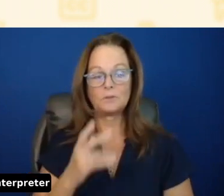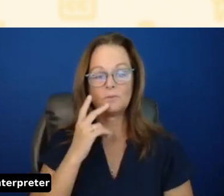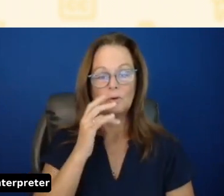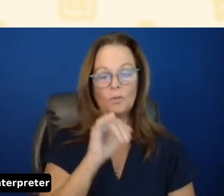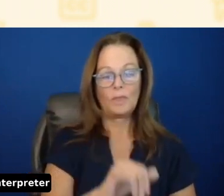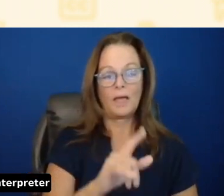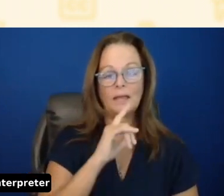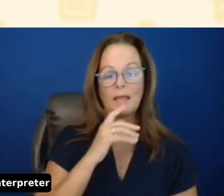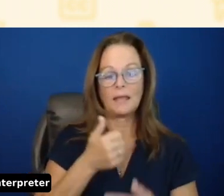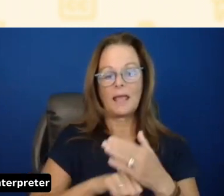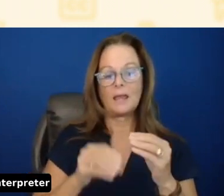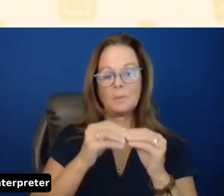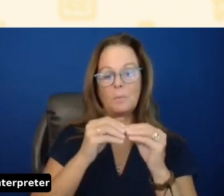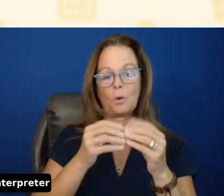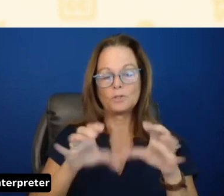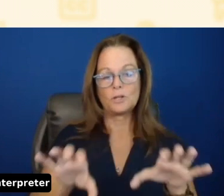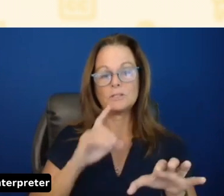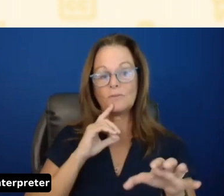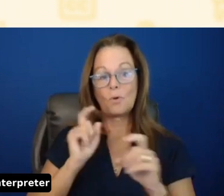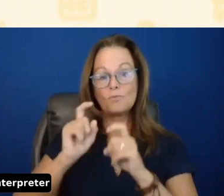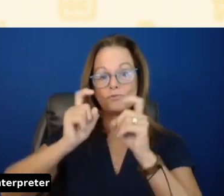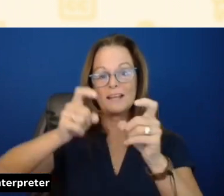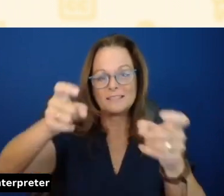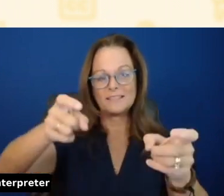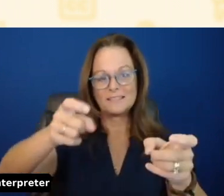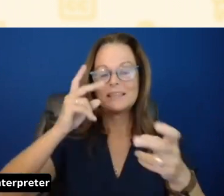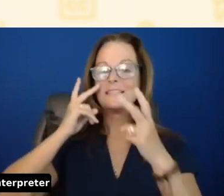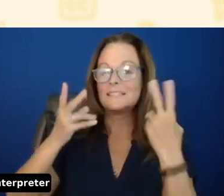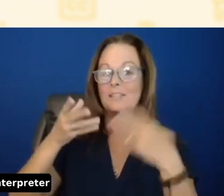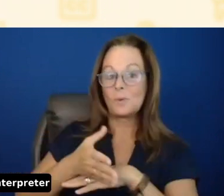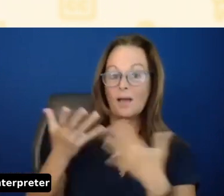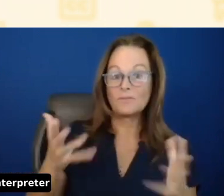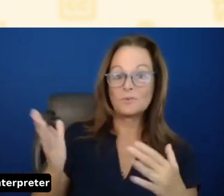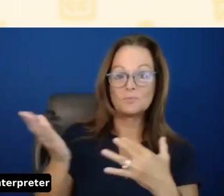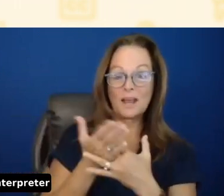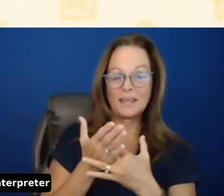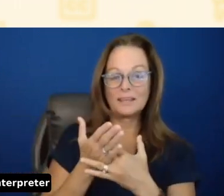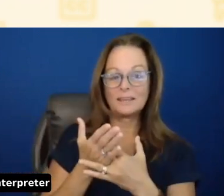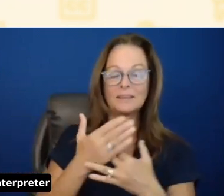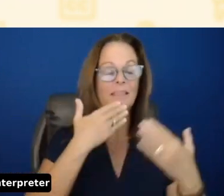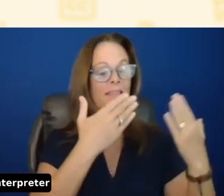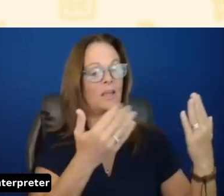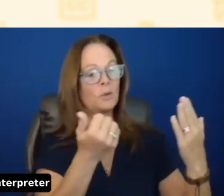a chance to win great prizes. See you right after the break. All right. Thanks, everyone.